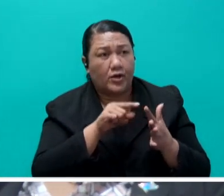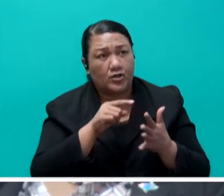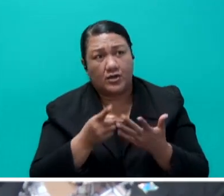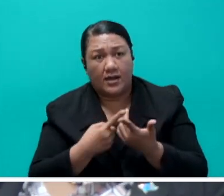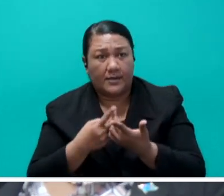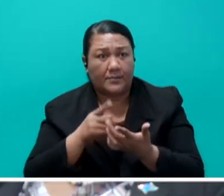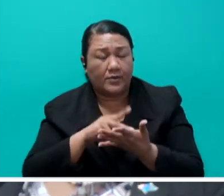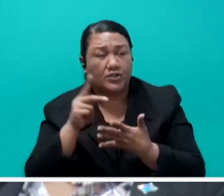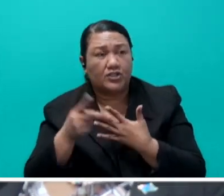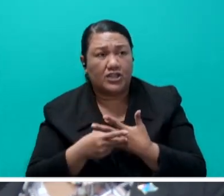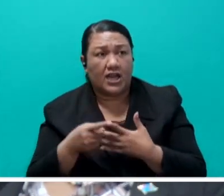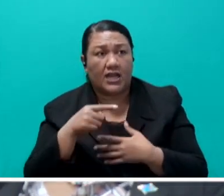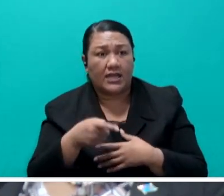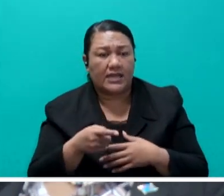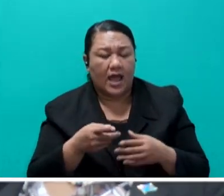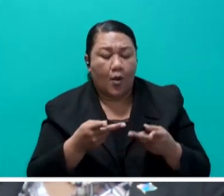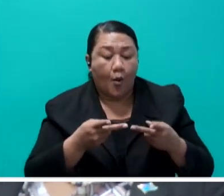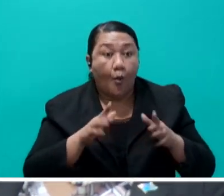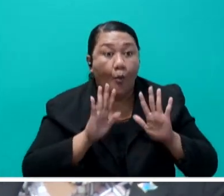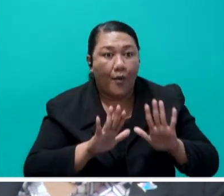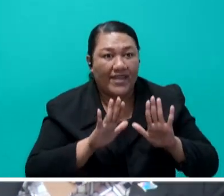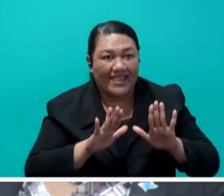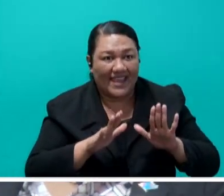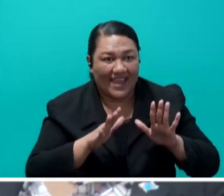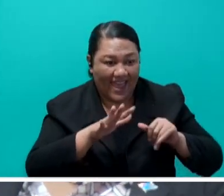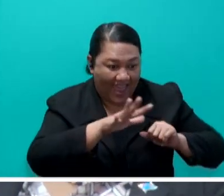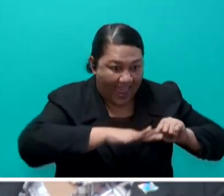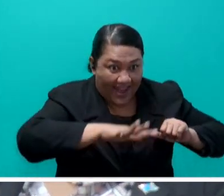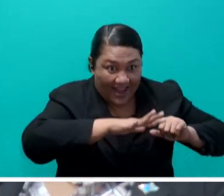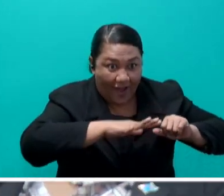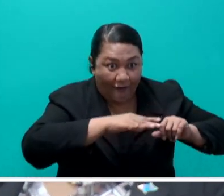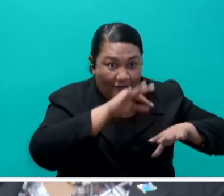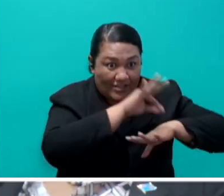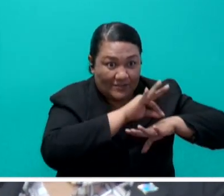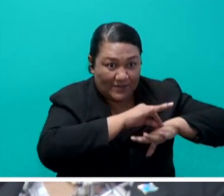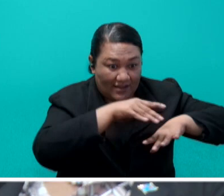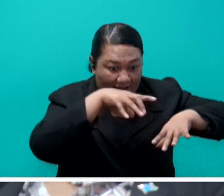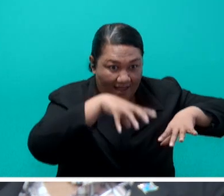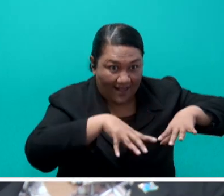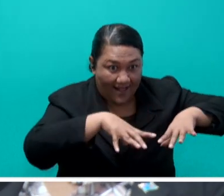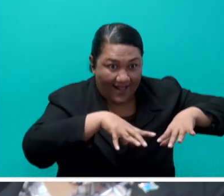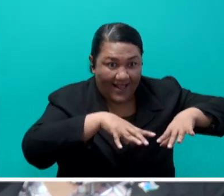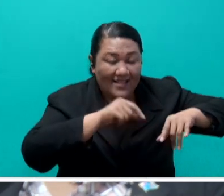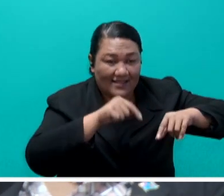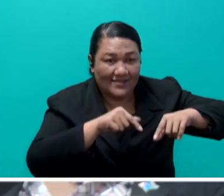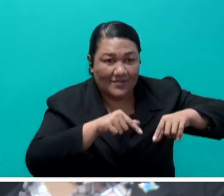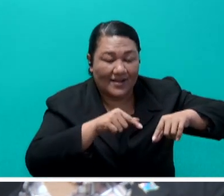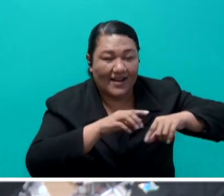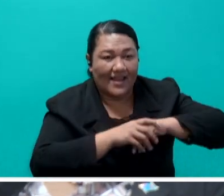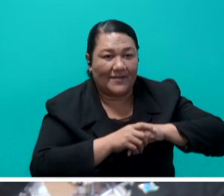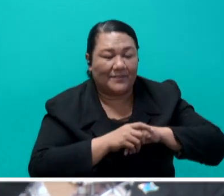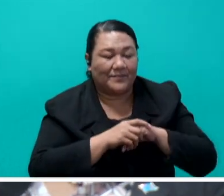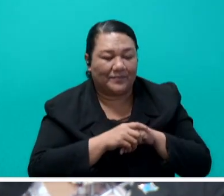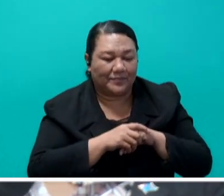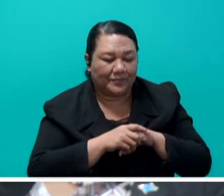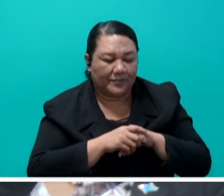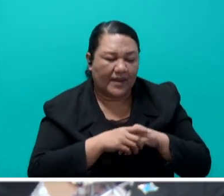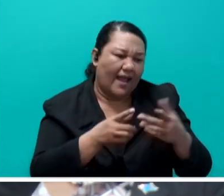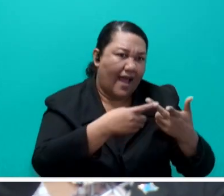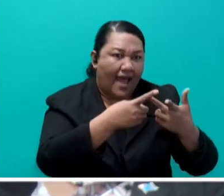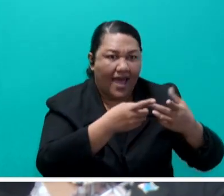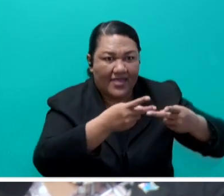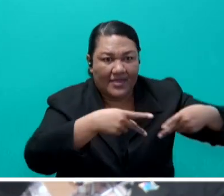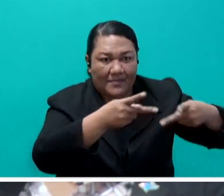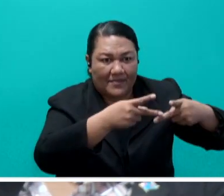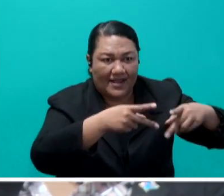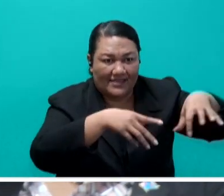extension of the waiting area, solarization of the facility, and other improvements